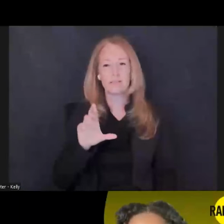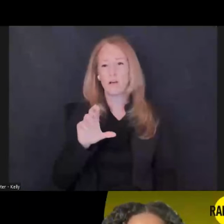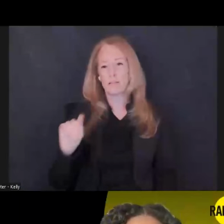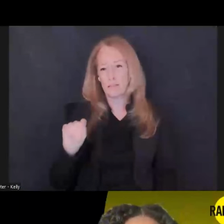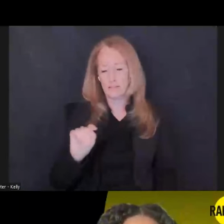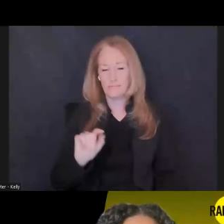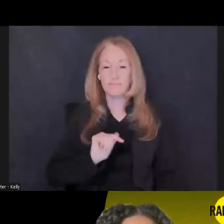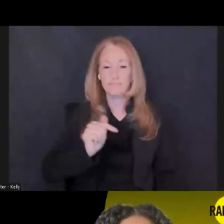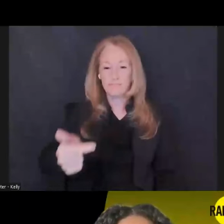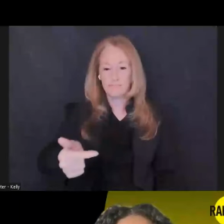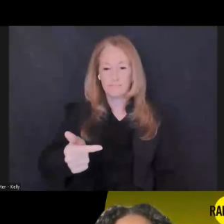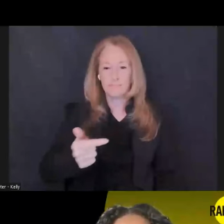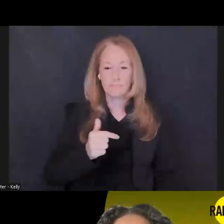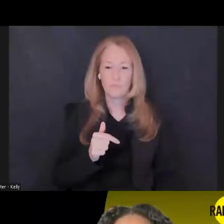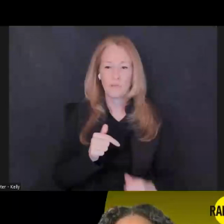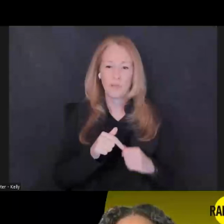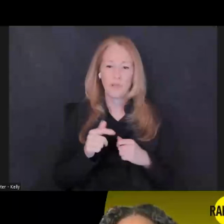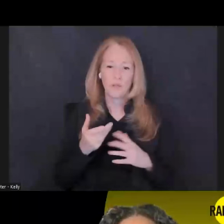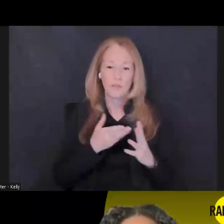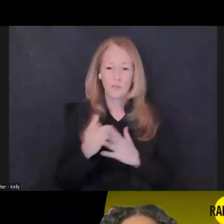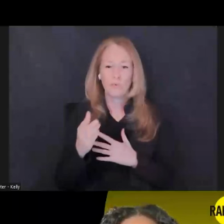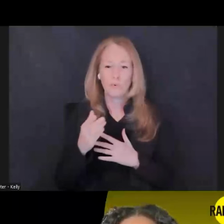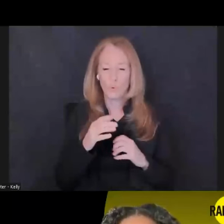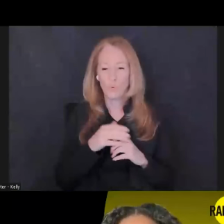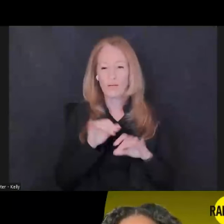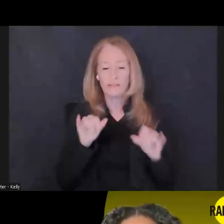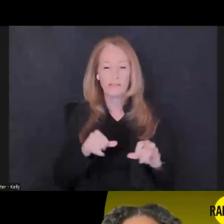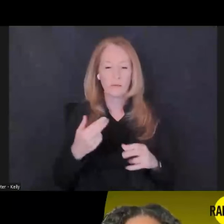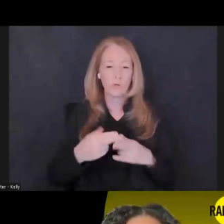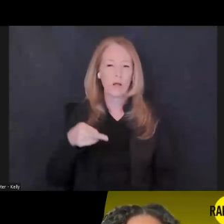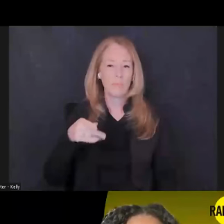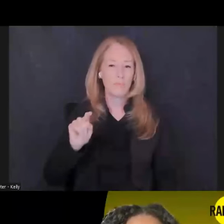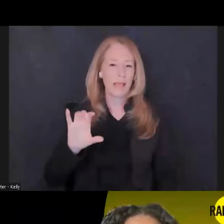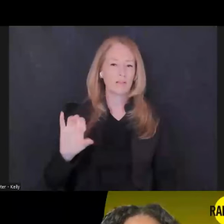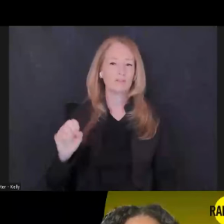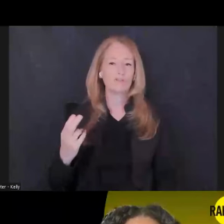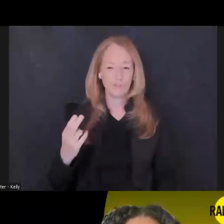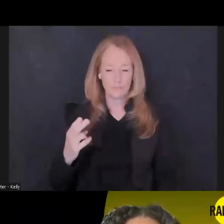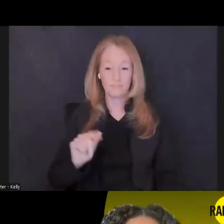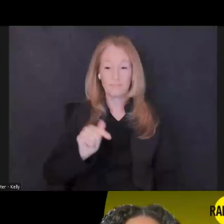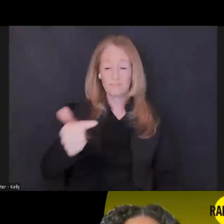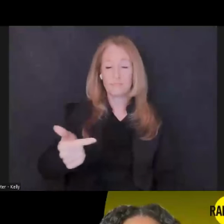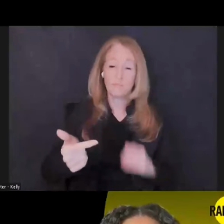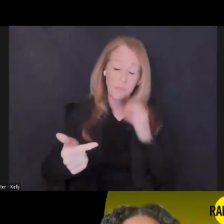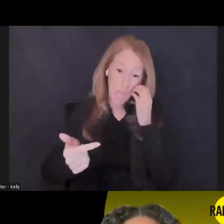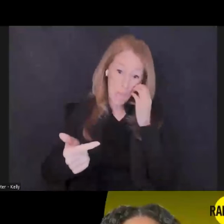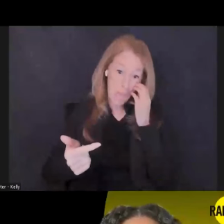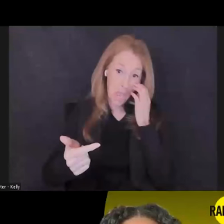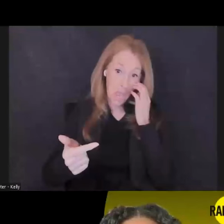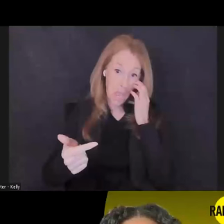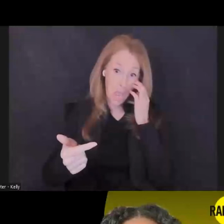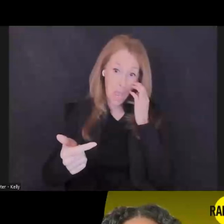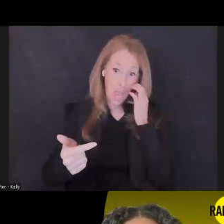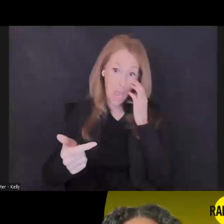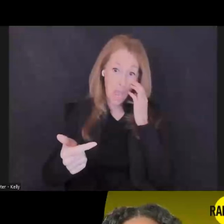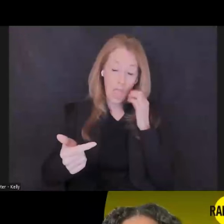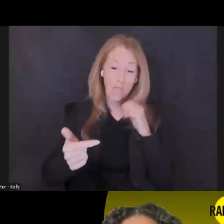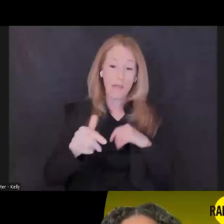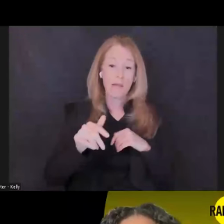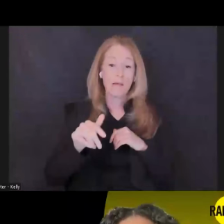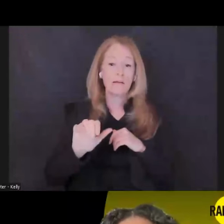of dispatching through our app called Patch. Patch is an app that helps organizations coordinate their